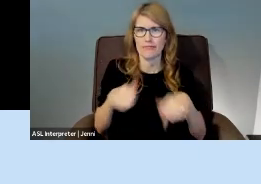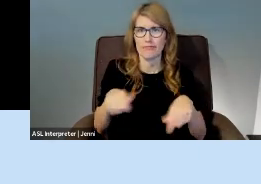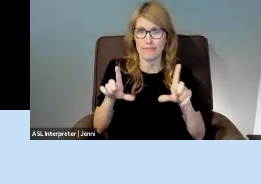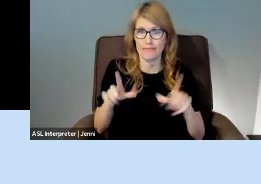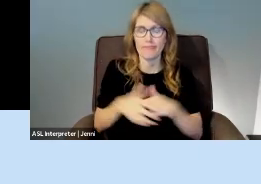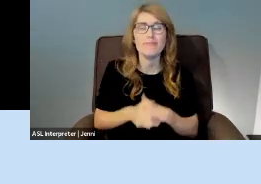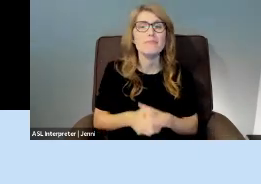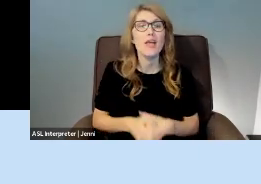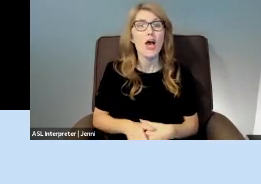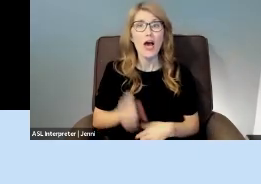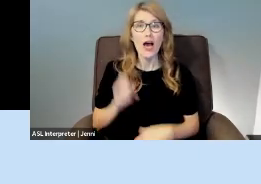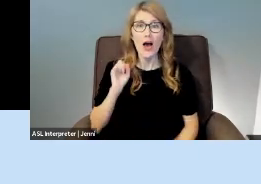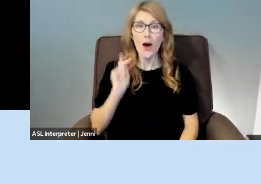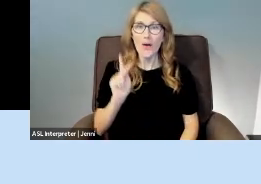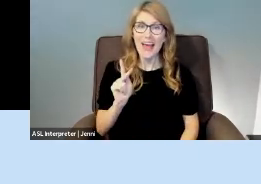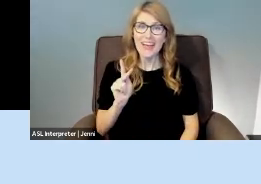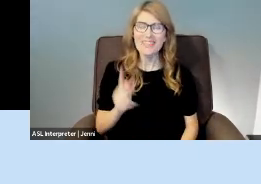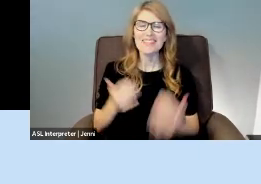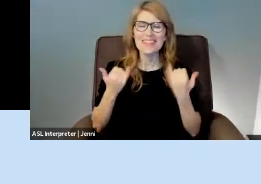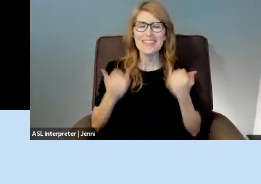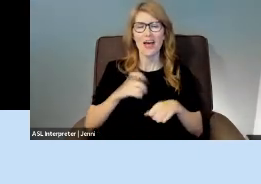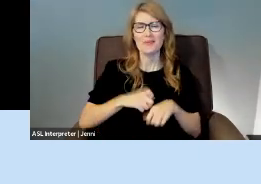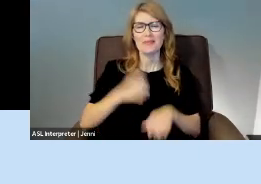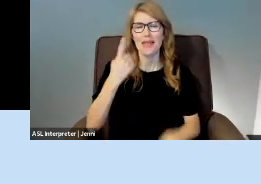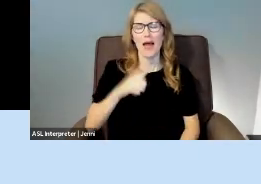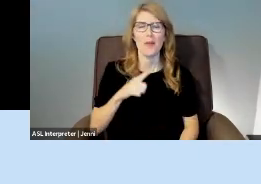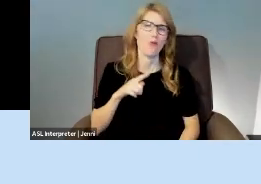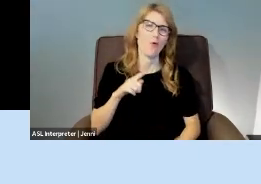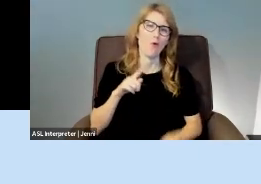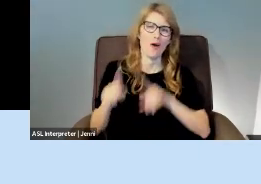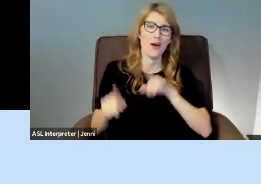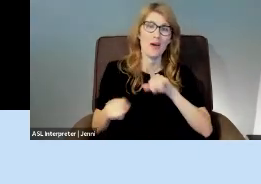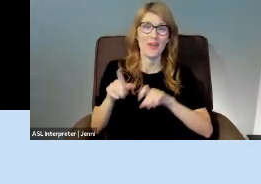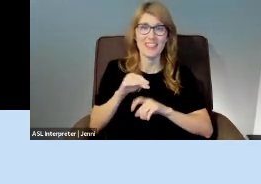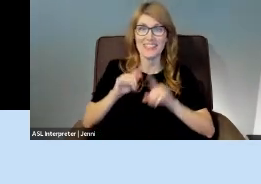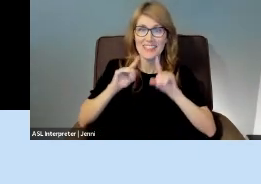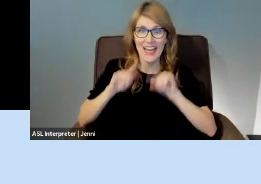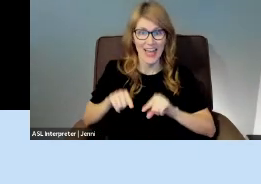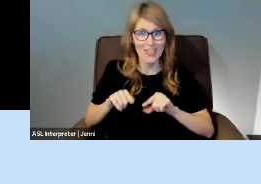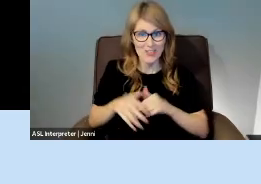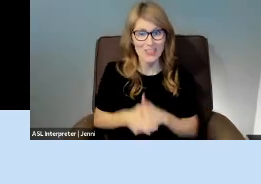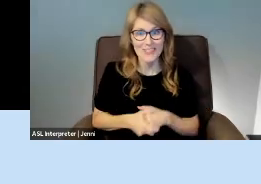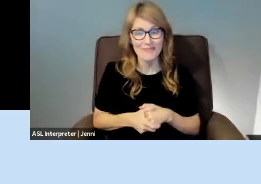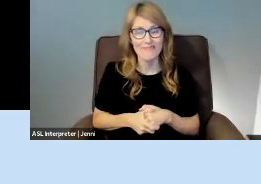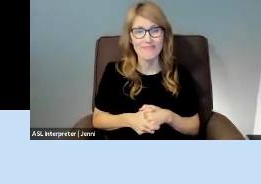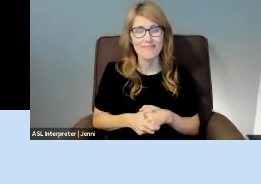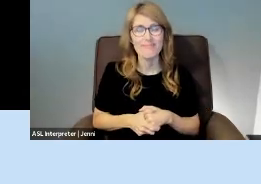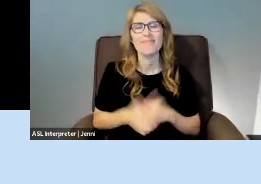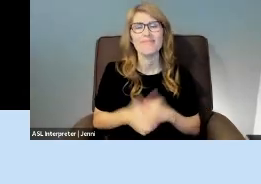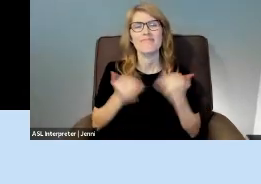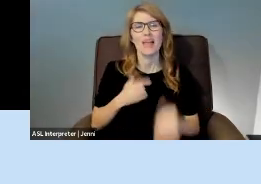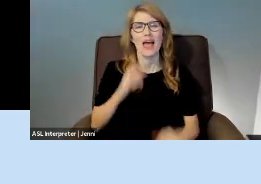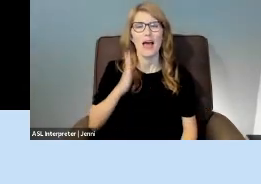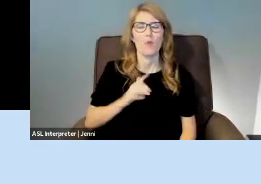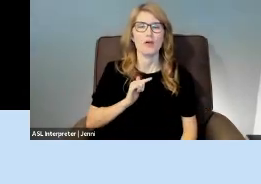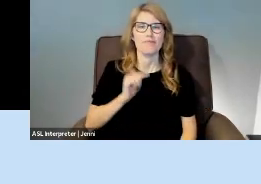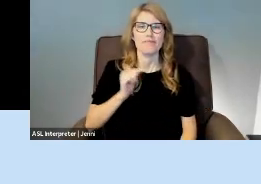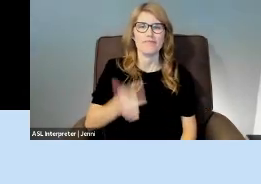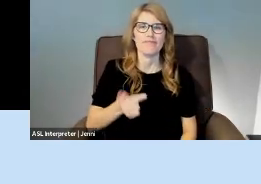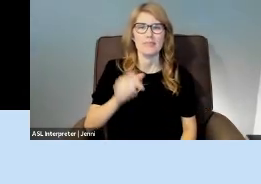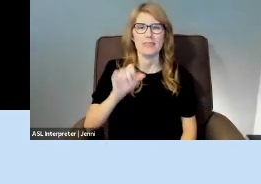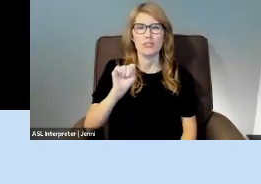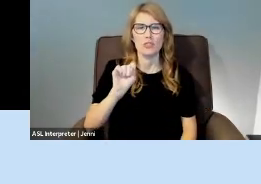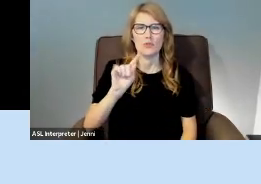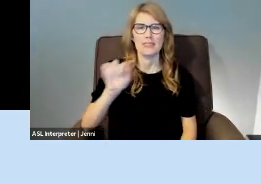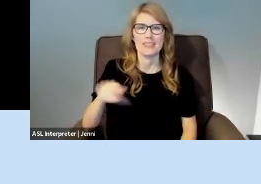All right, so we have reached our question and answer portion. And I will turn it over to